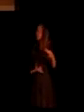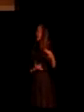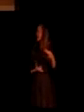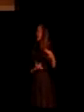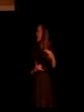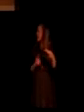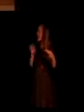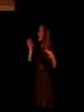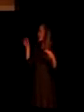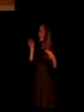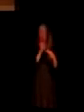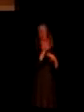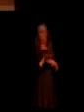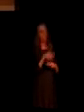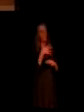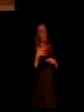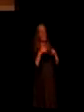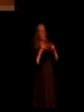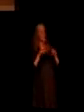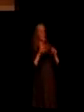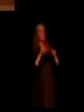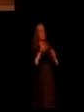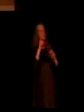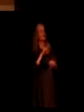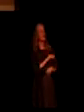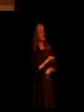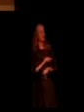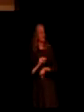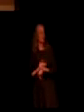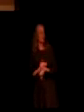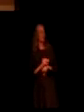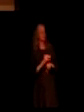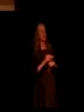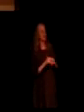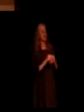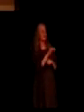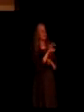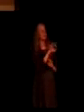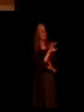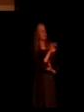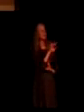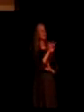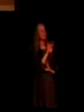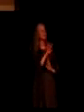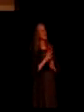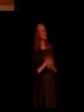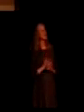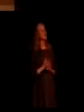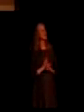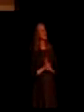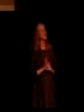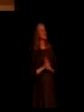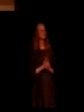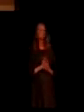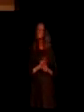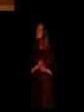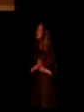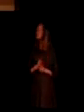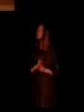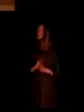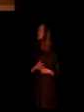an analysis I did for Missoula. You see the year 1984, and